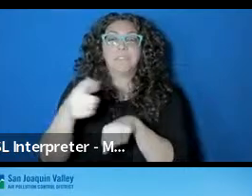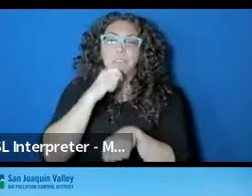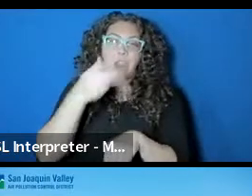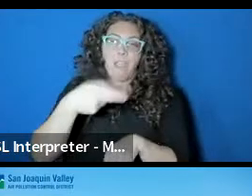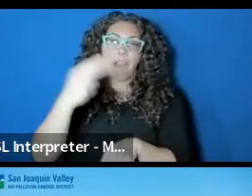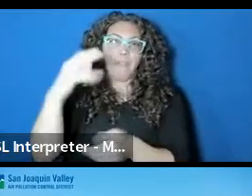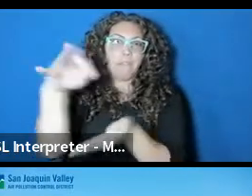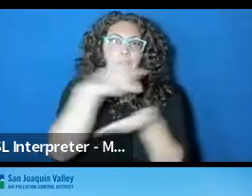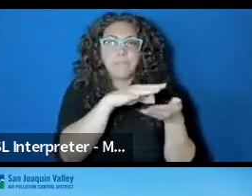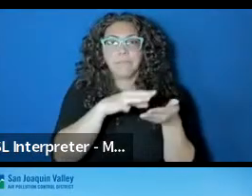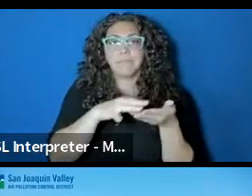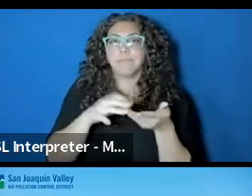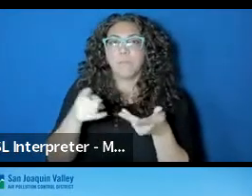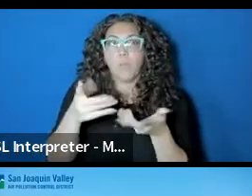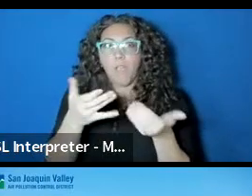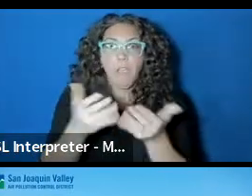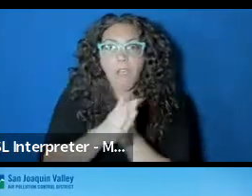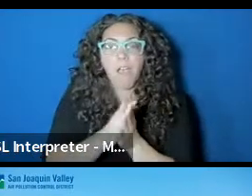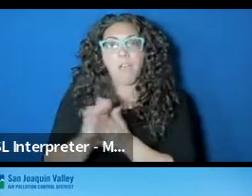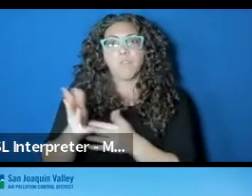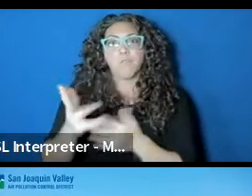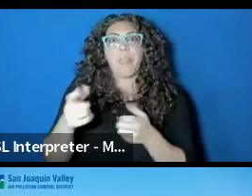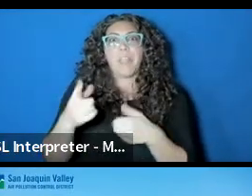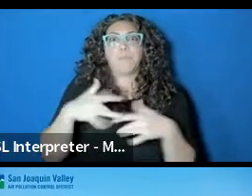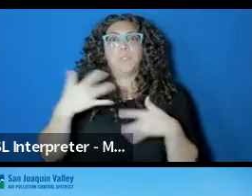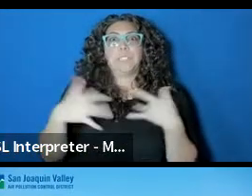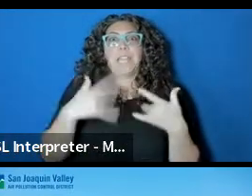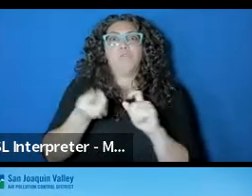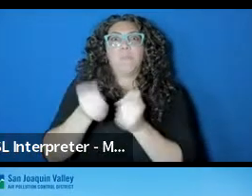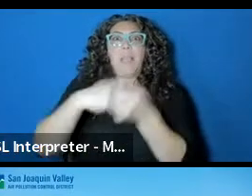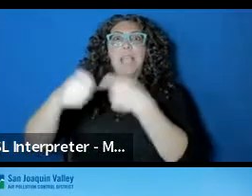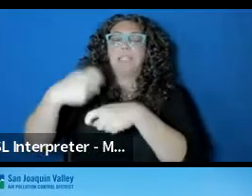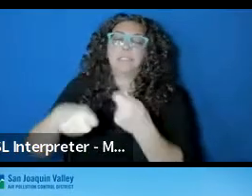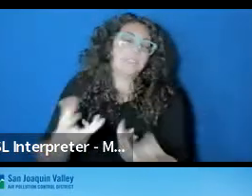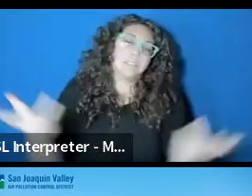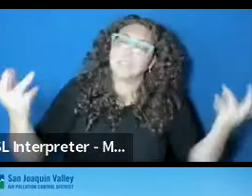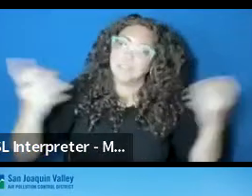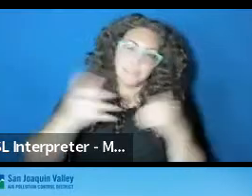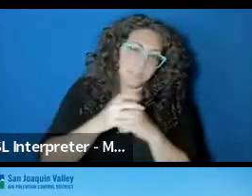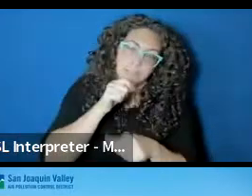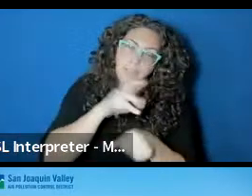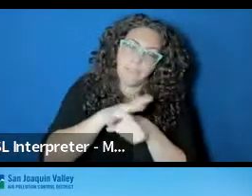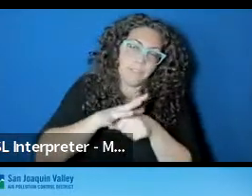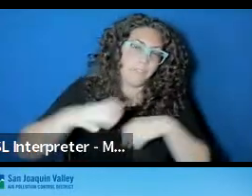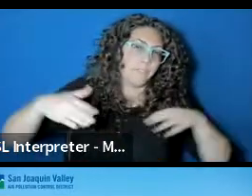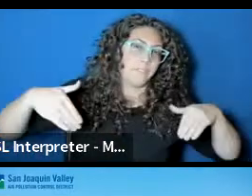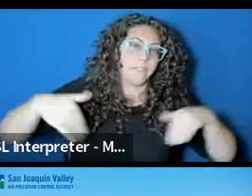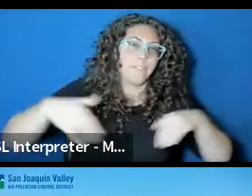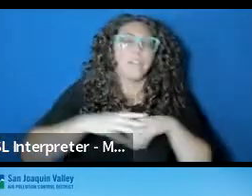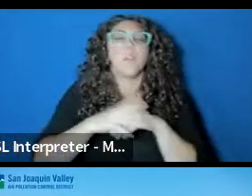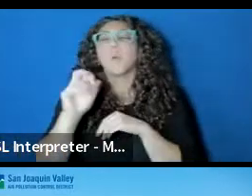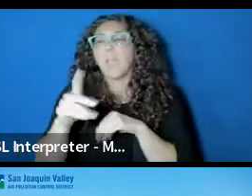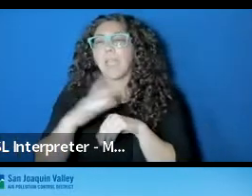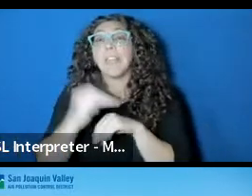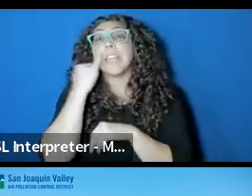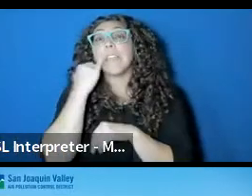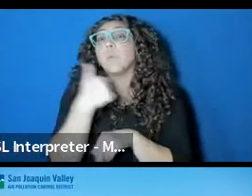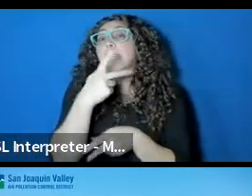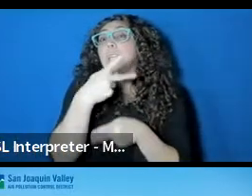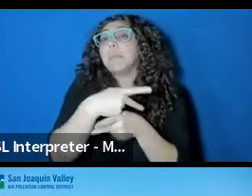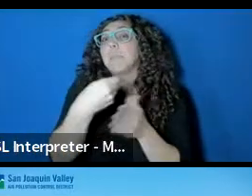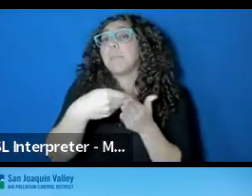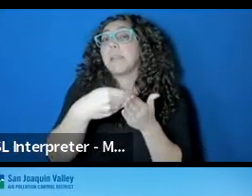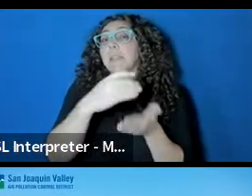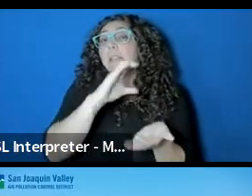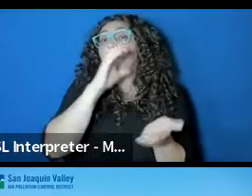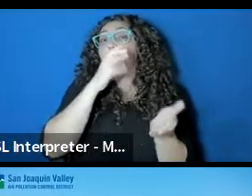That's kind of enough of that incentive to get them to do the replacement, correct? And then even if we keep the money there in that